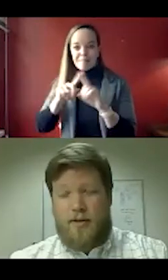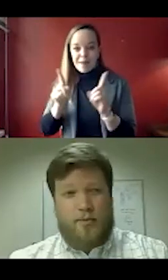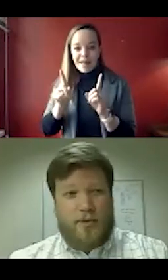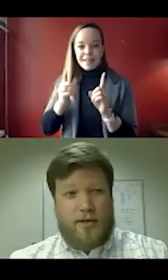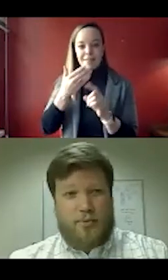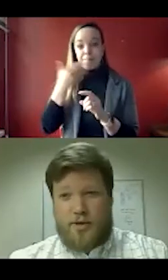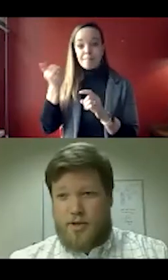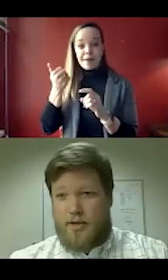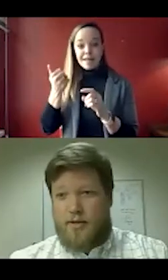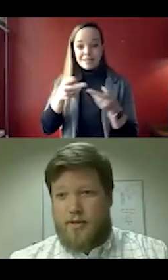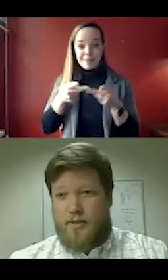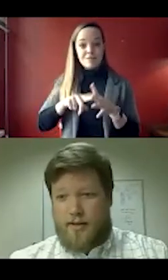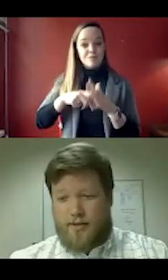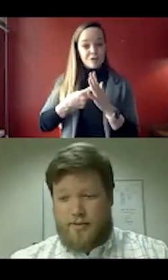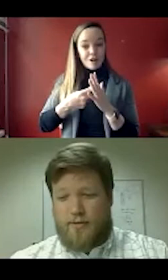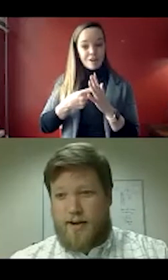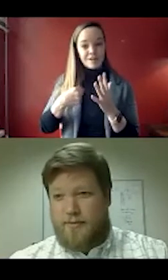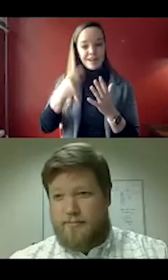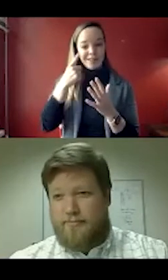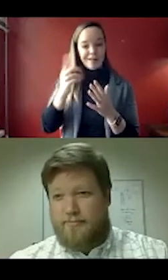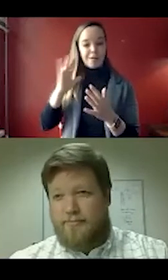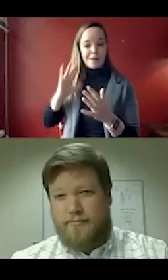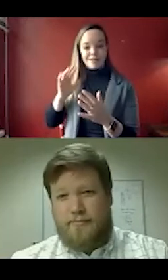start would be in Prussia in 1735.